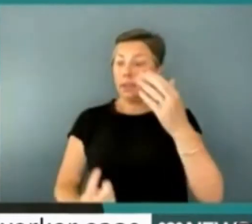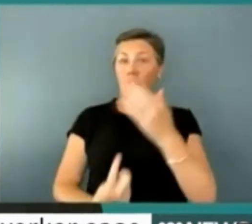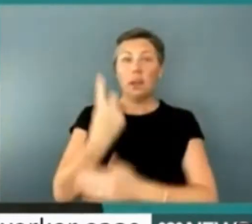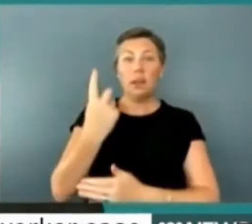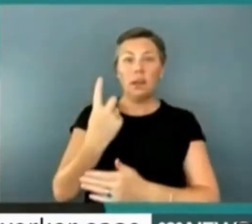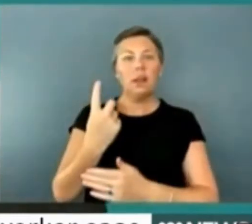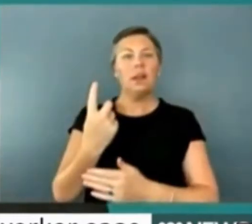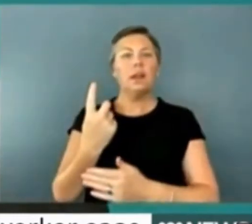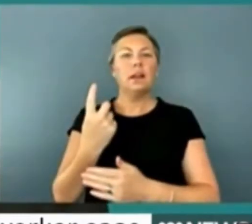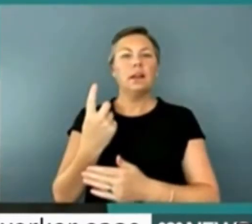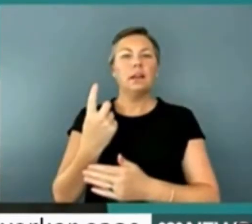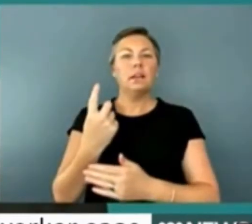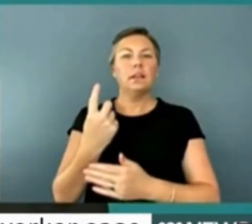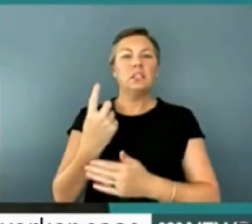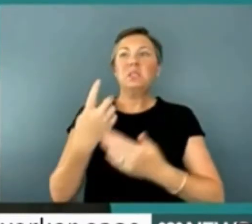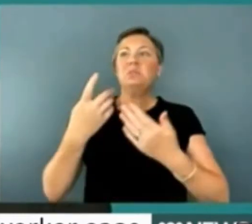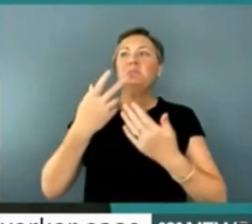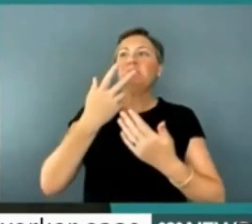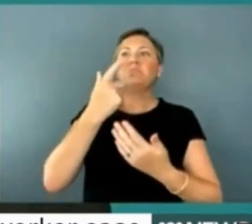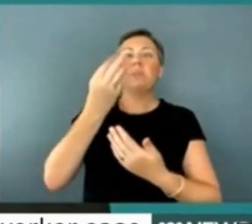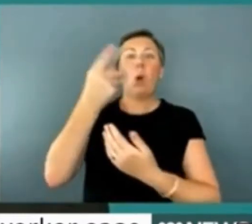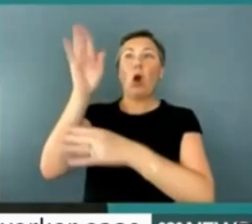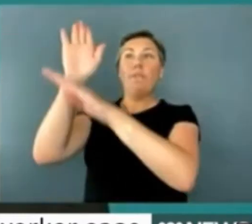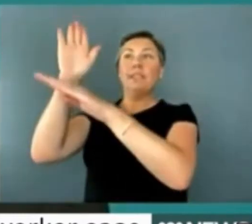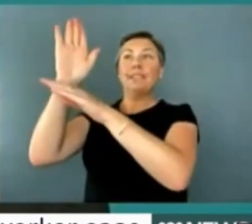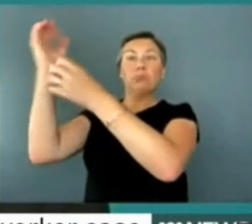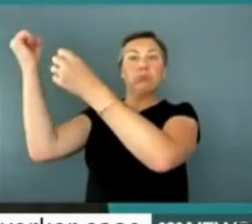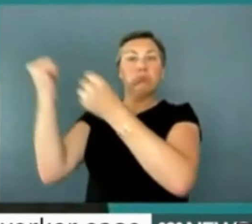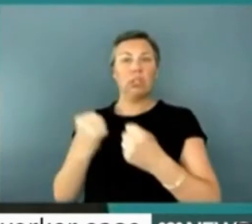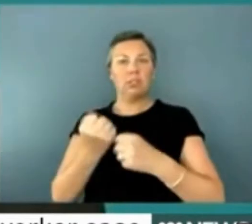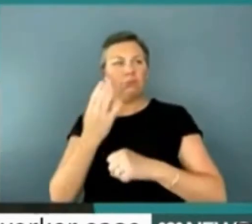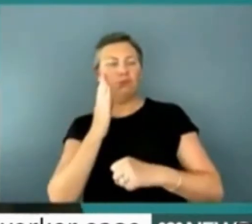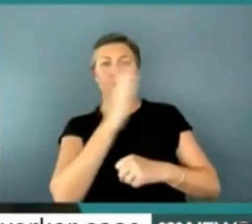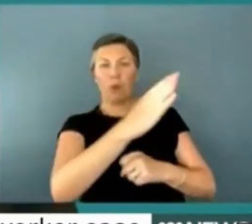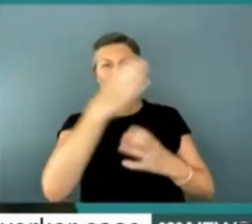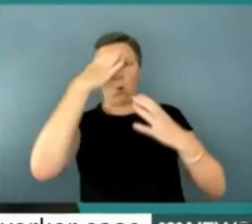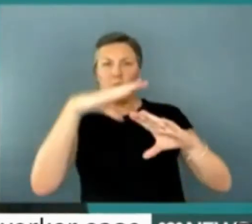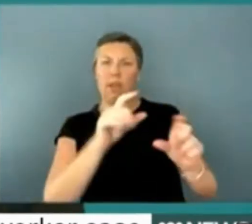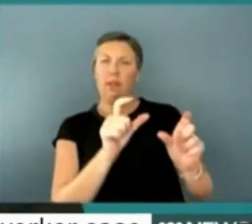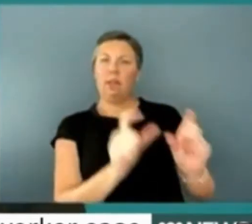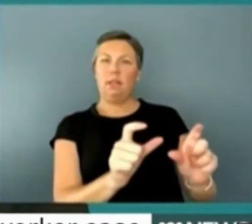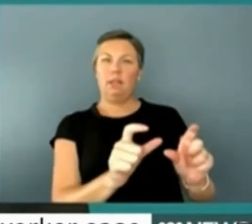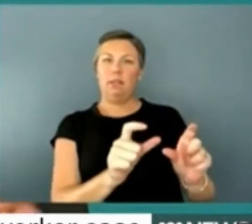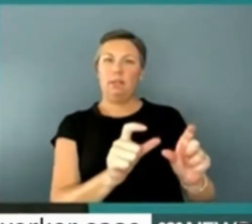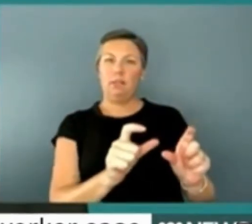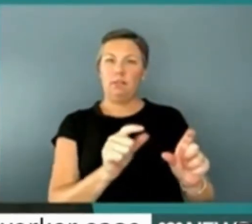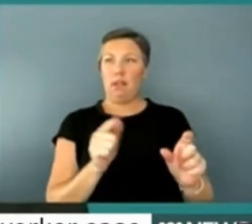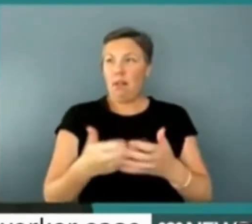people coming from overseas in terms of our hotel quarantine system, and that has been extremely